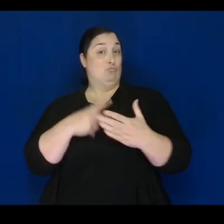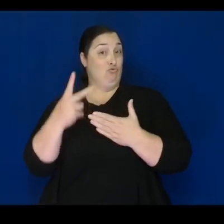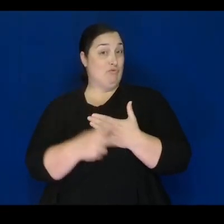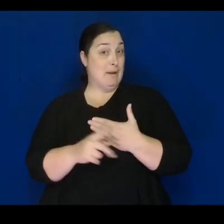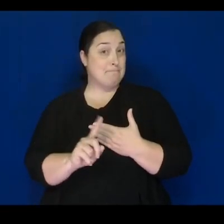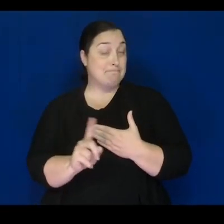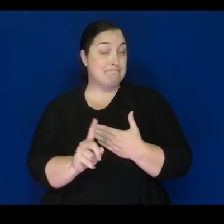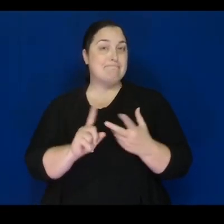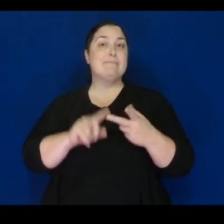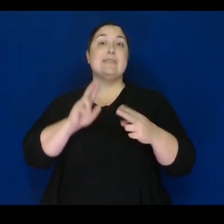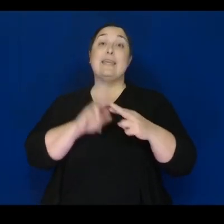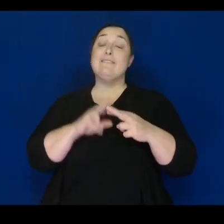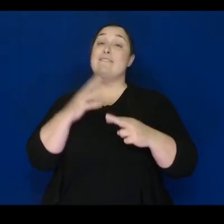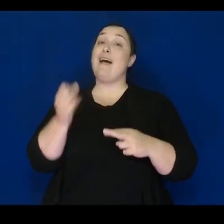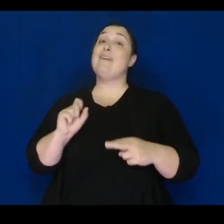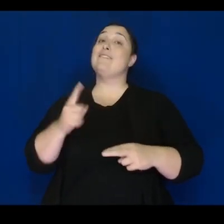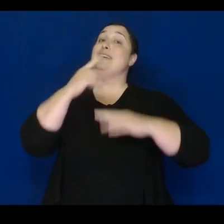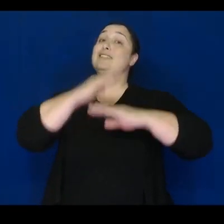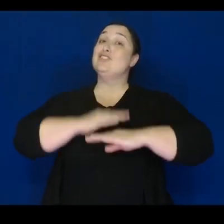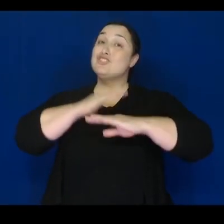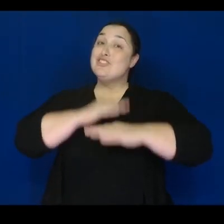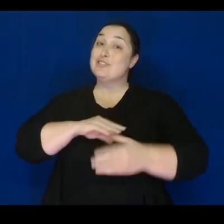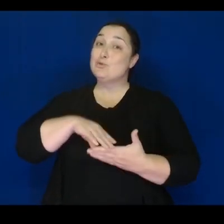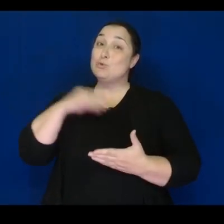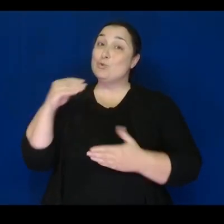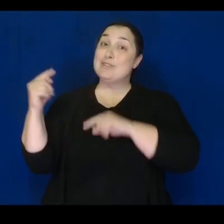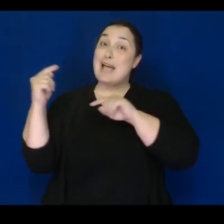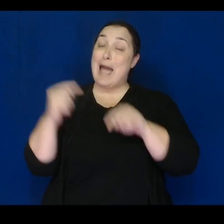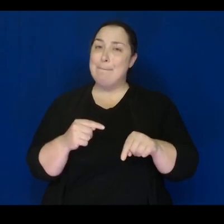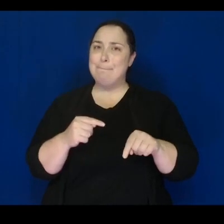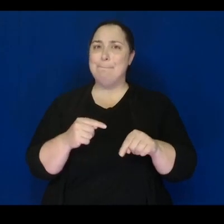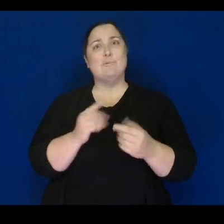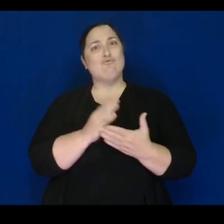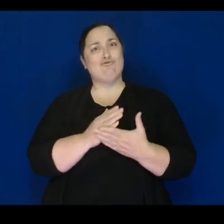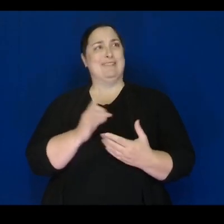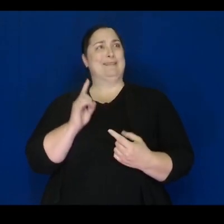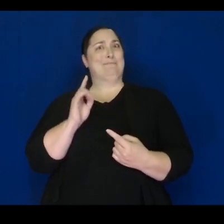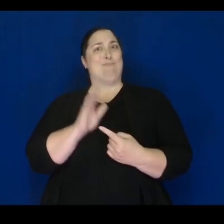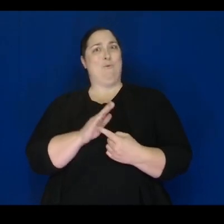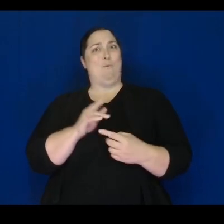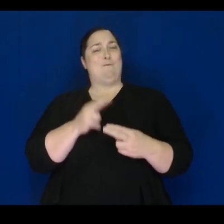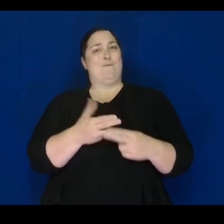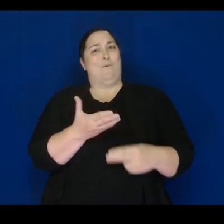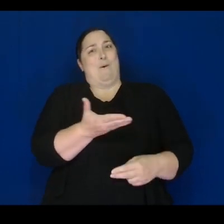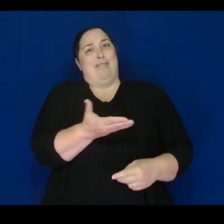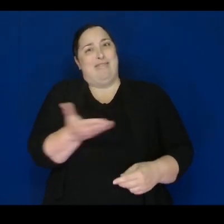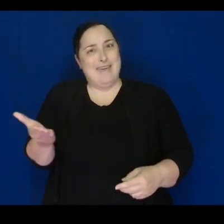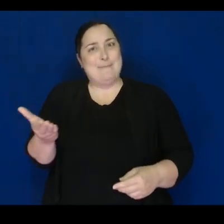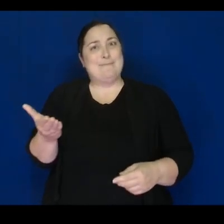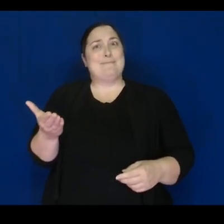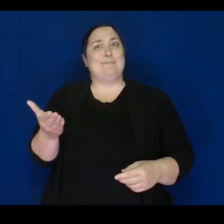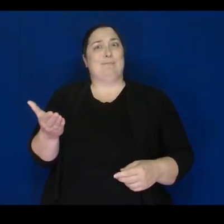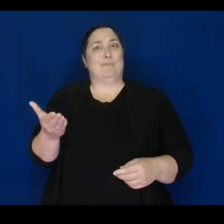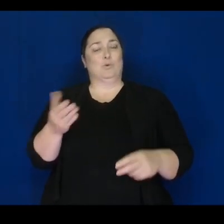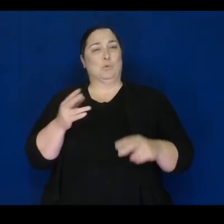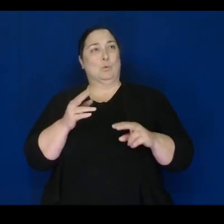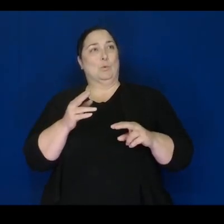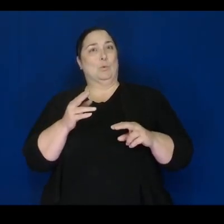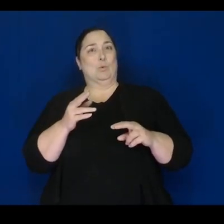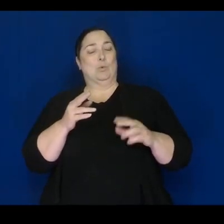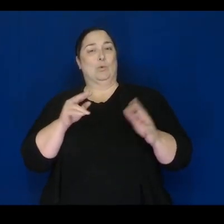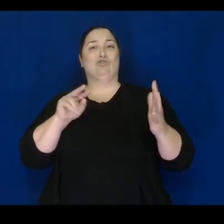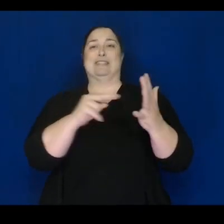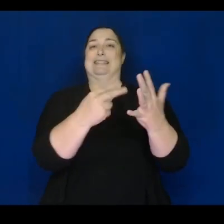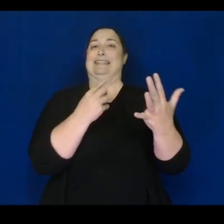when we have Indigenous students visit the gallery, it's really important for our Indigenous youth to also see themselves